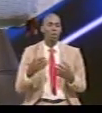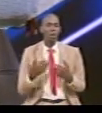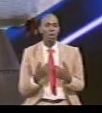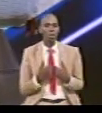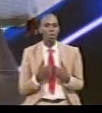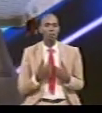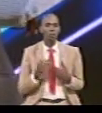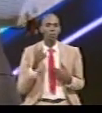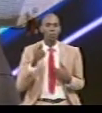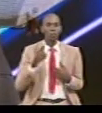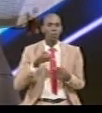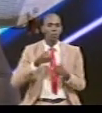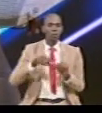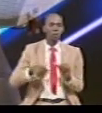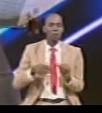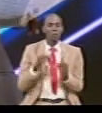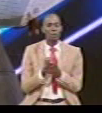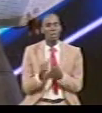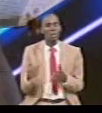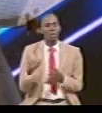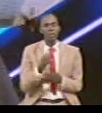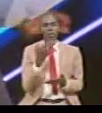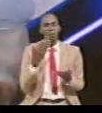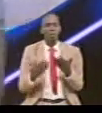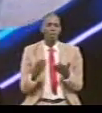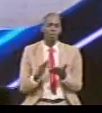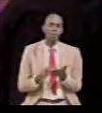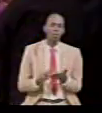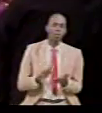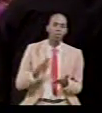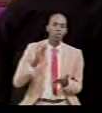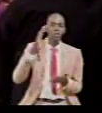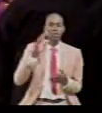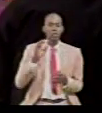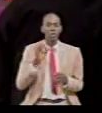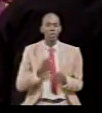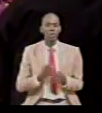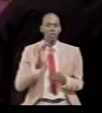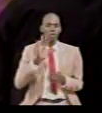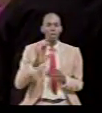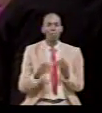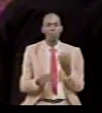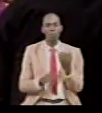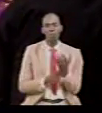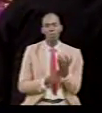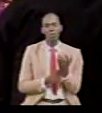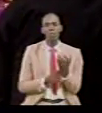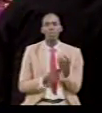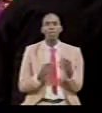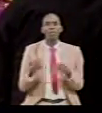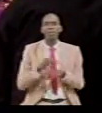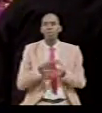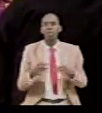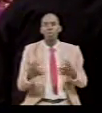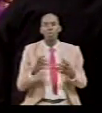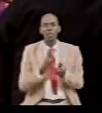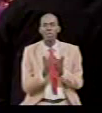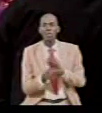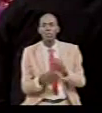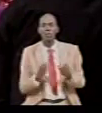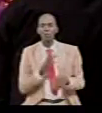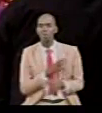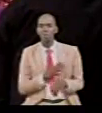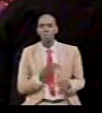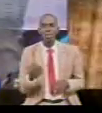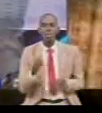may glory in your flesh. That they may glory. They don't want a change of character. They don't want